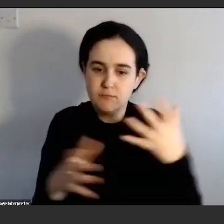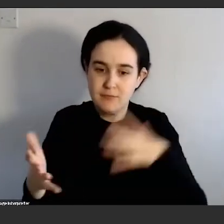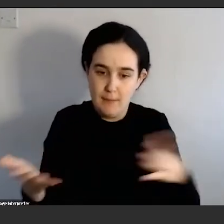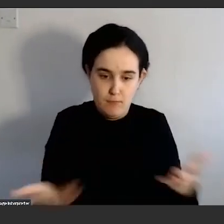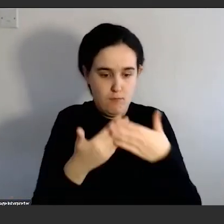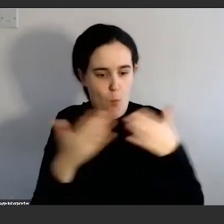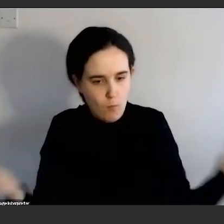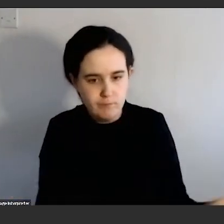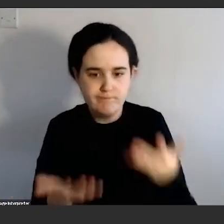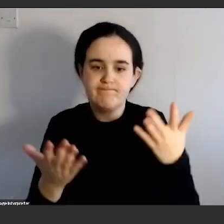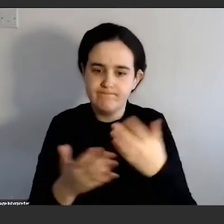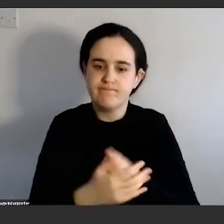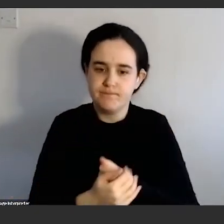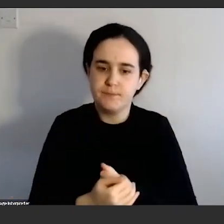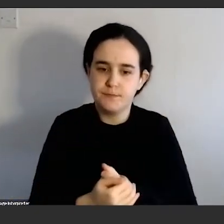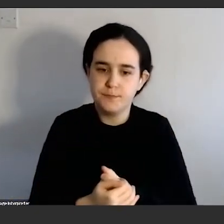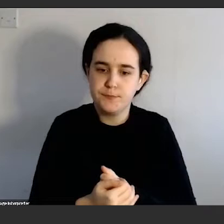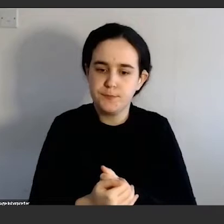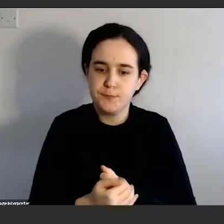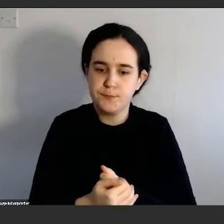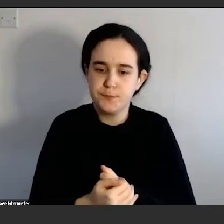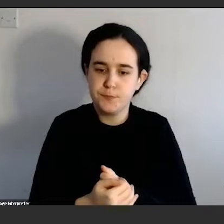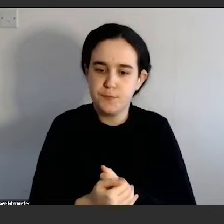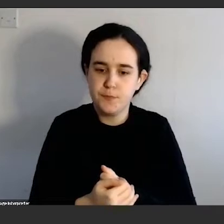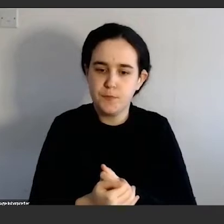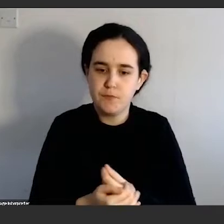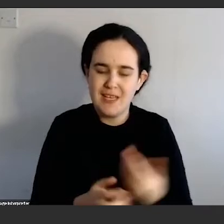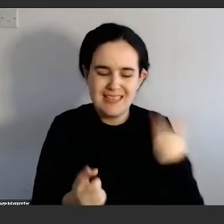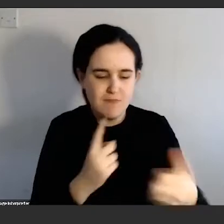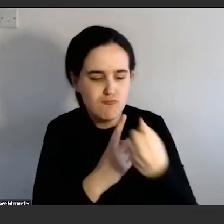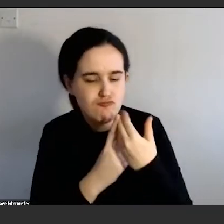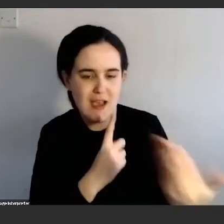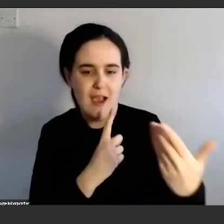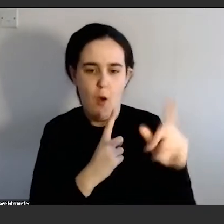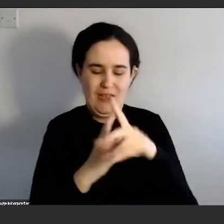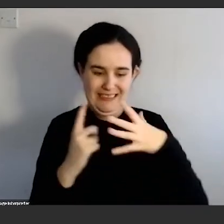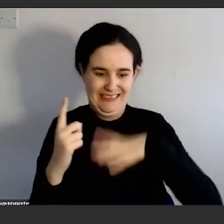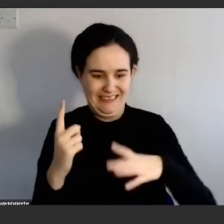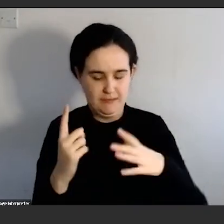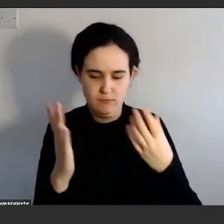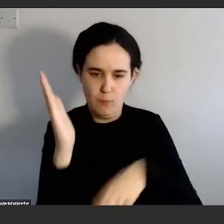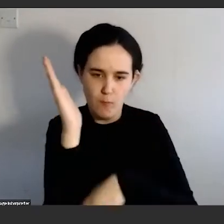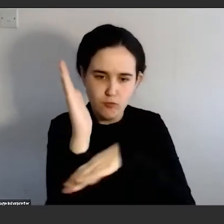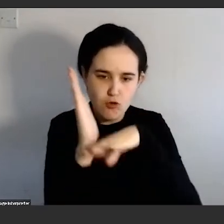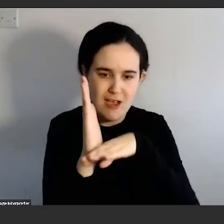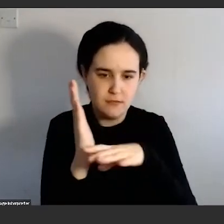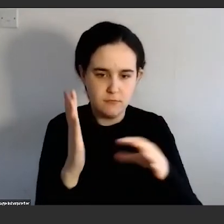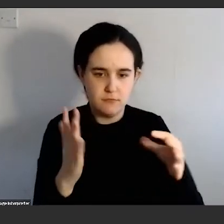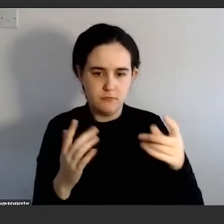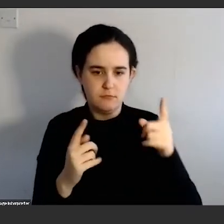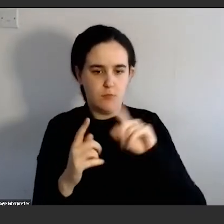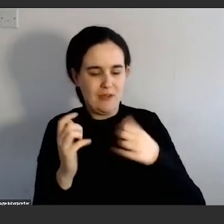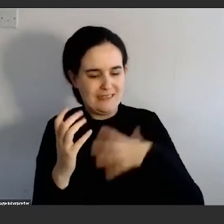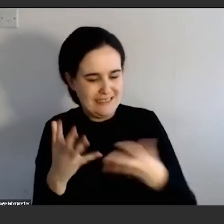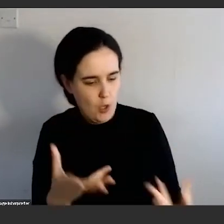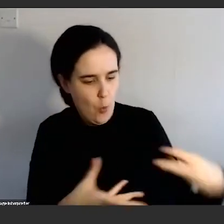urge all of you, honorable ministers, partners, and stakeholders to commit to creating a disability-inclusive